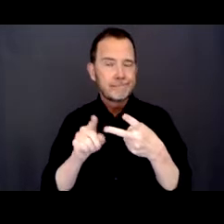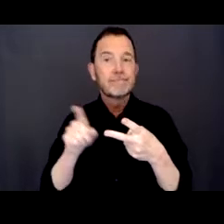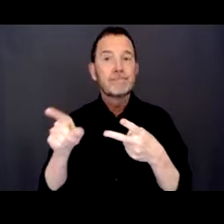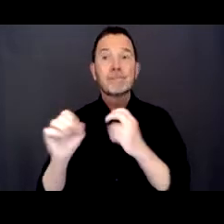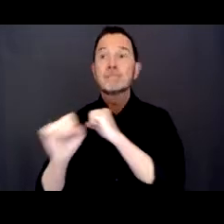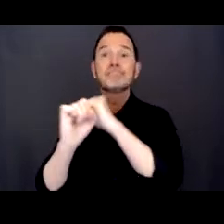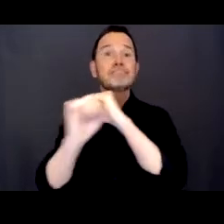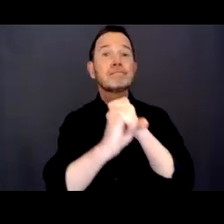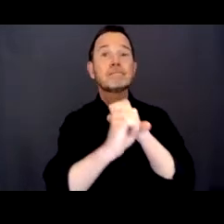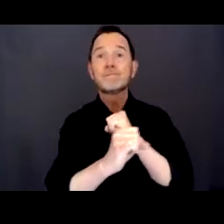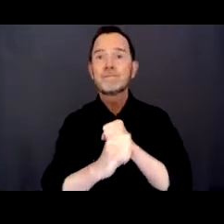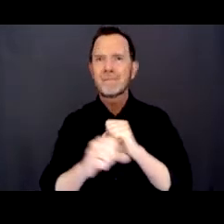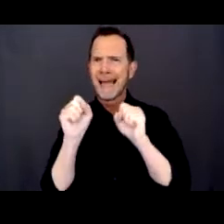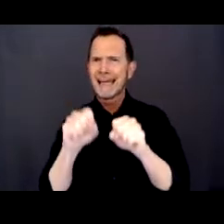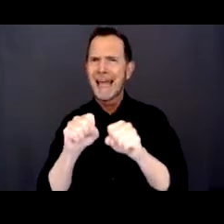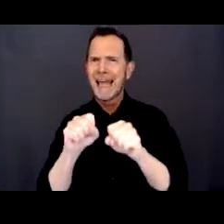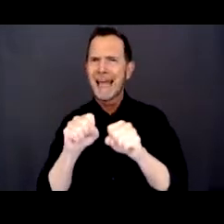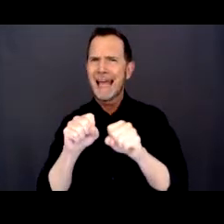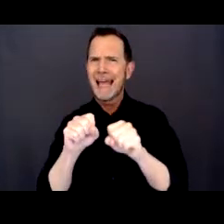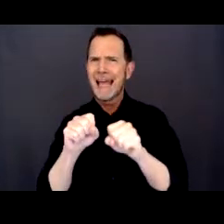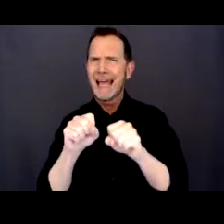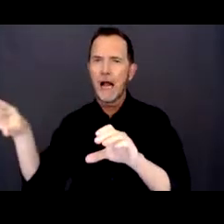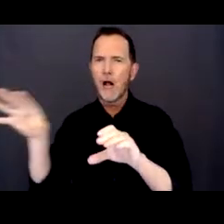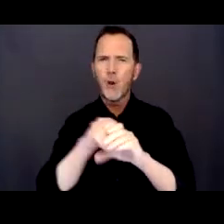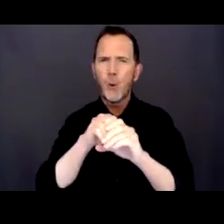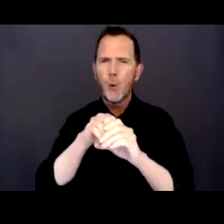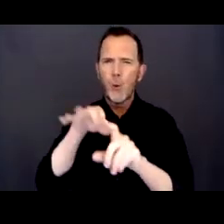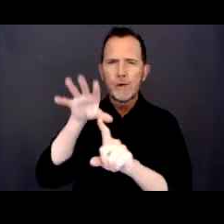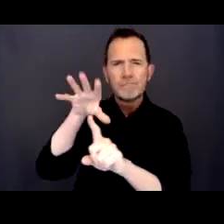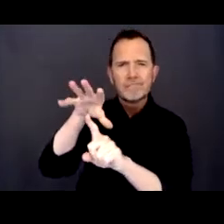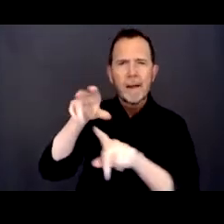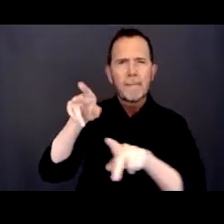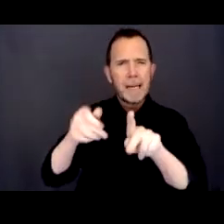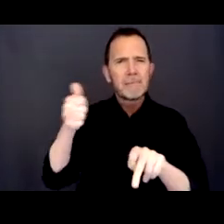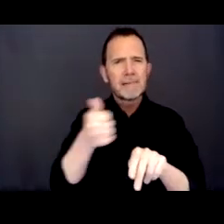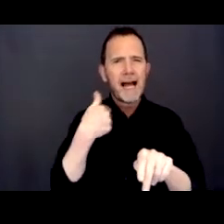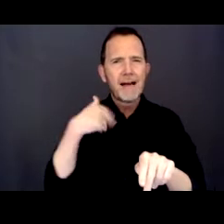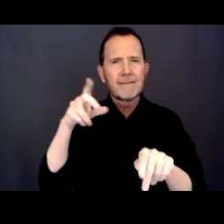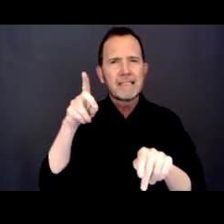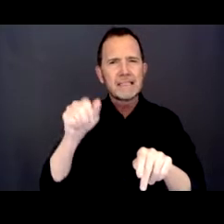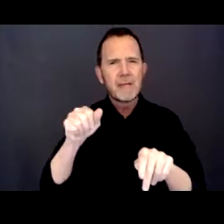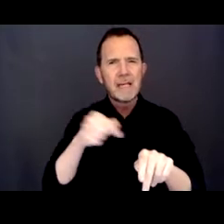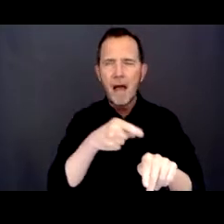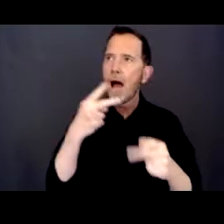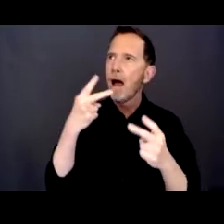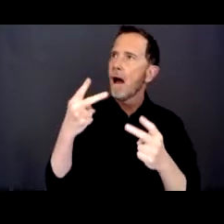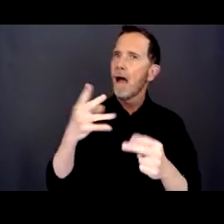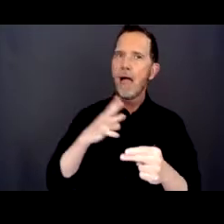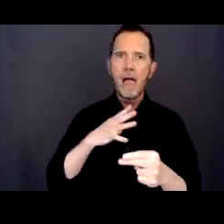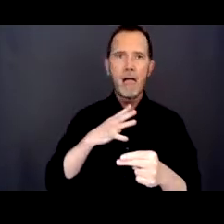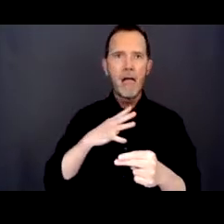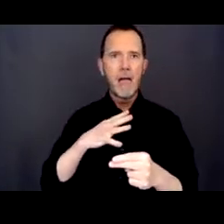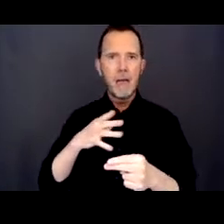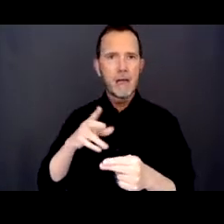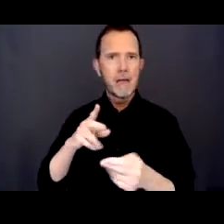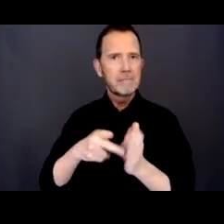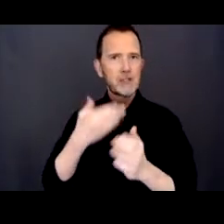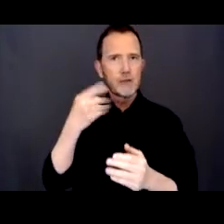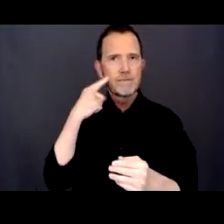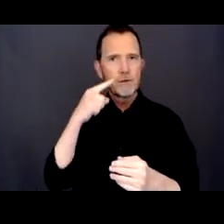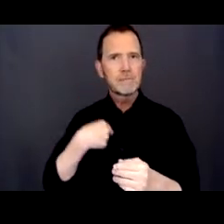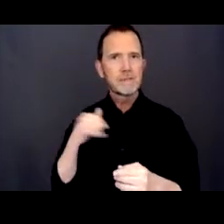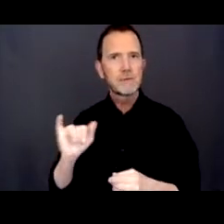campaigns to try to attract this market segment. It is a really important topic,